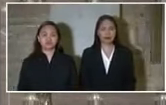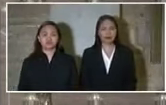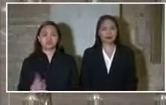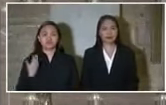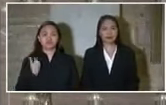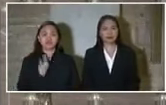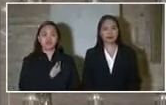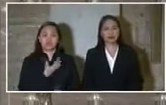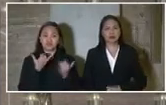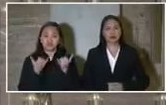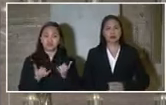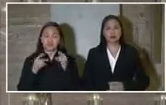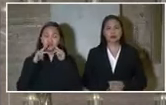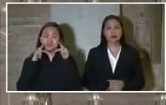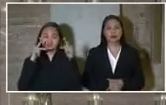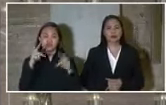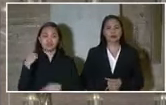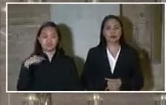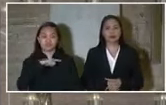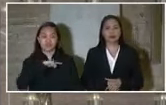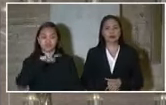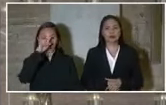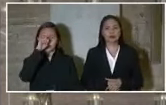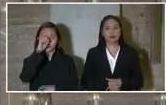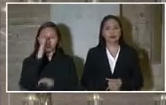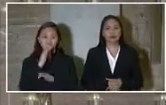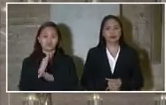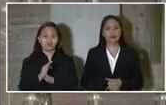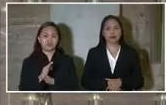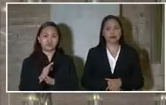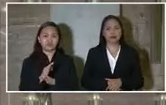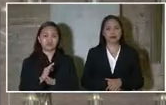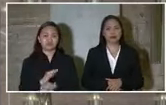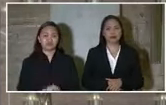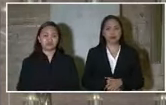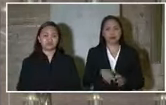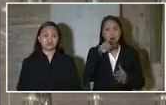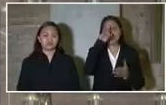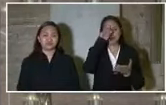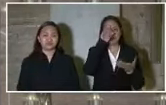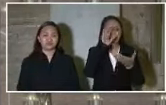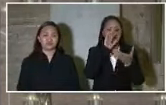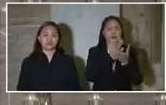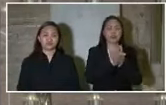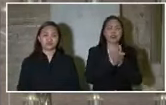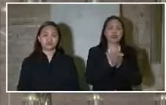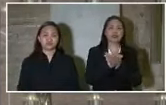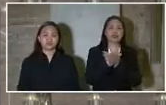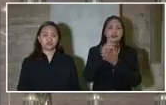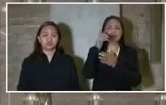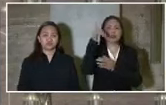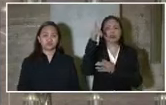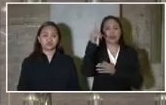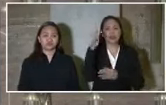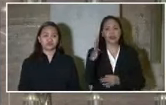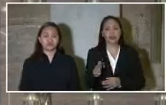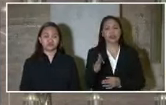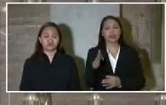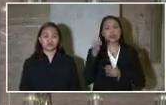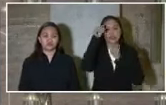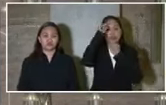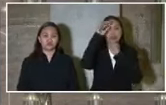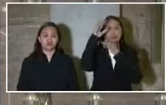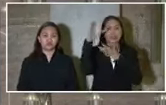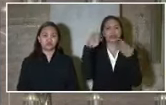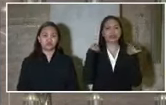Let us now profess our faith. I believe in one God, the Father